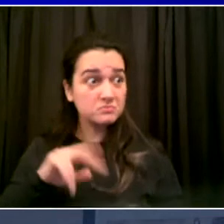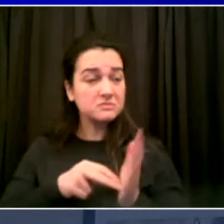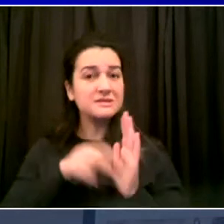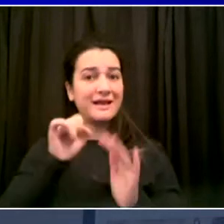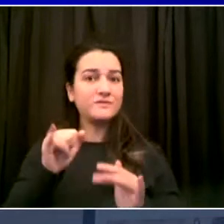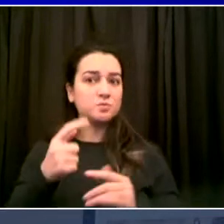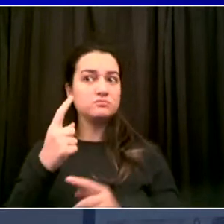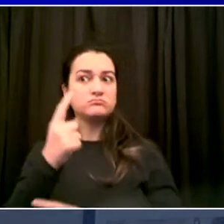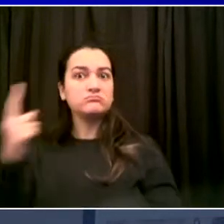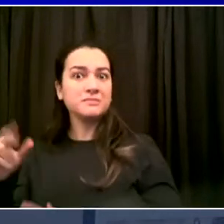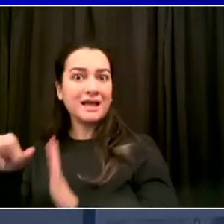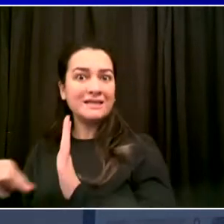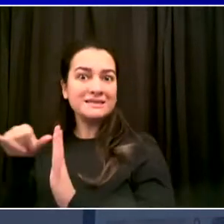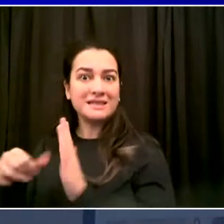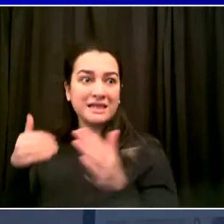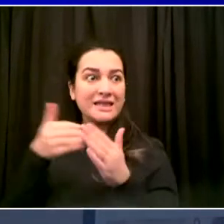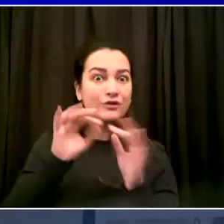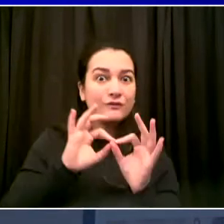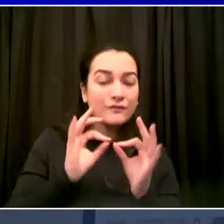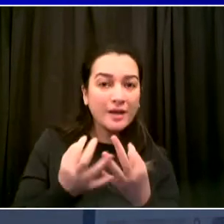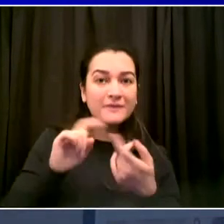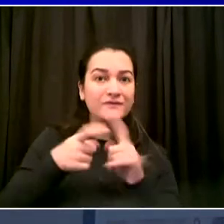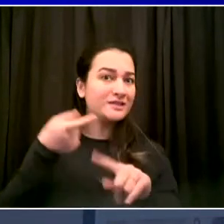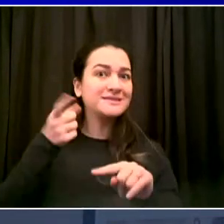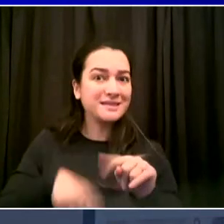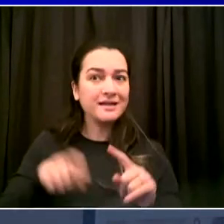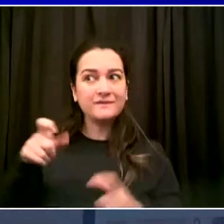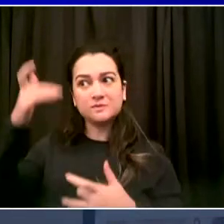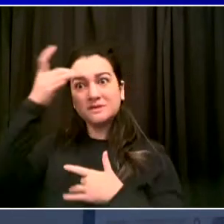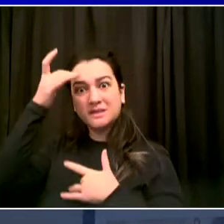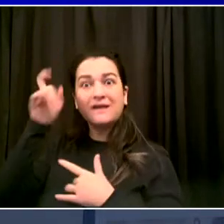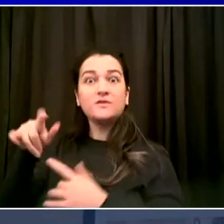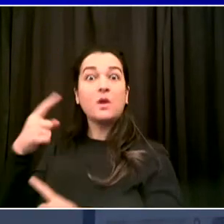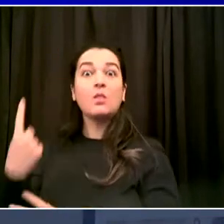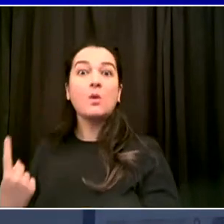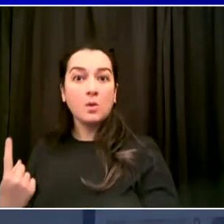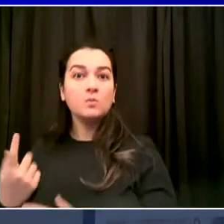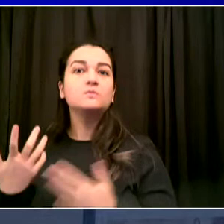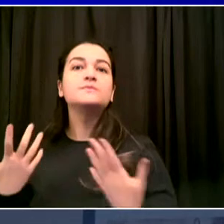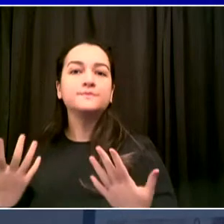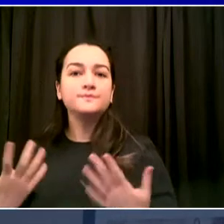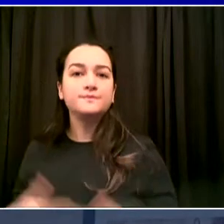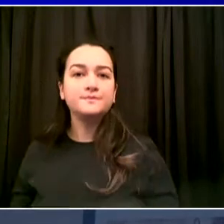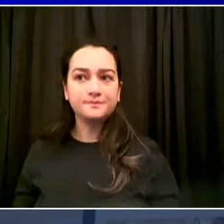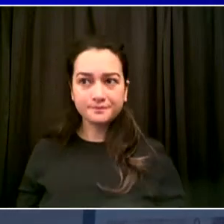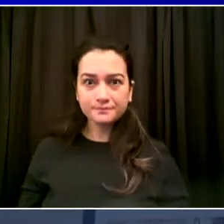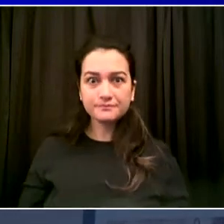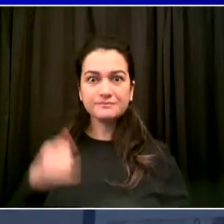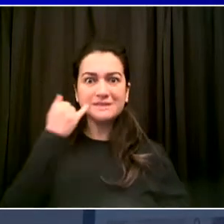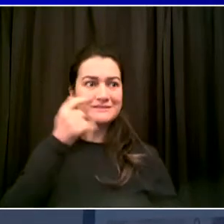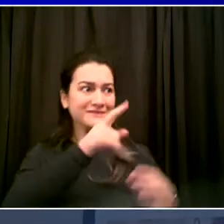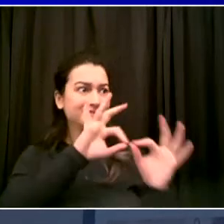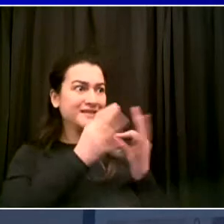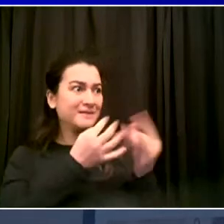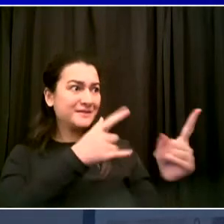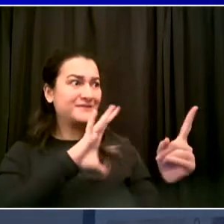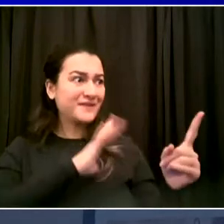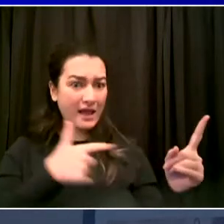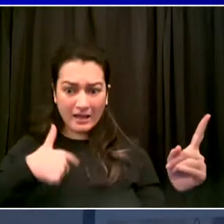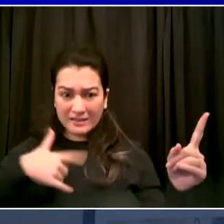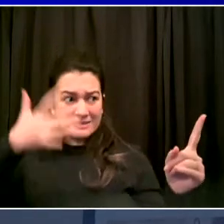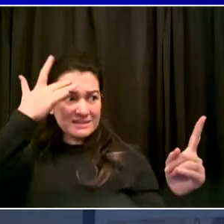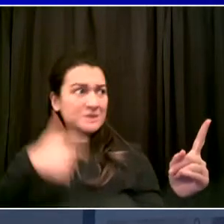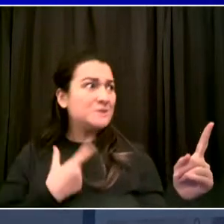from their loved ones so they could safely separate. They could ensure that their loved ones didn't get infected. 10,000 New Yorkers have now